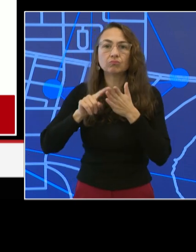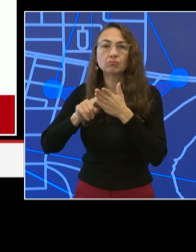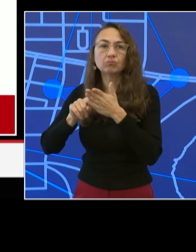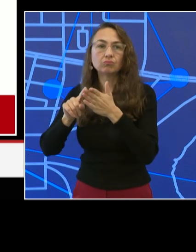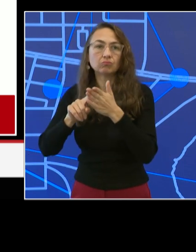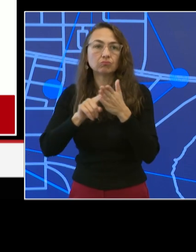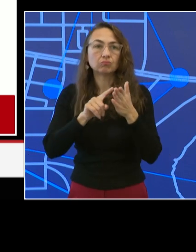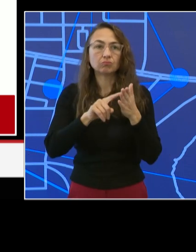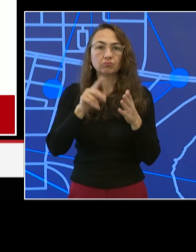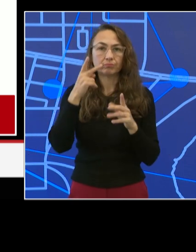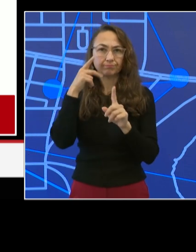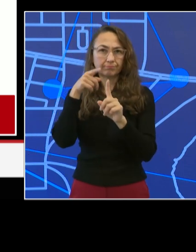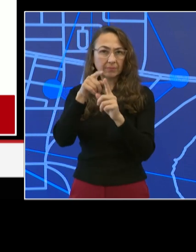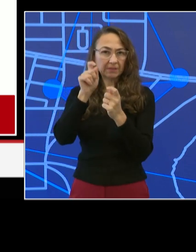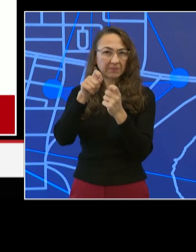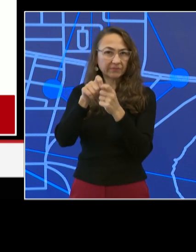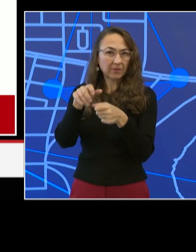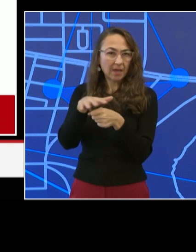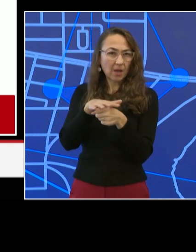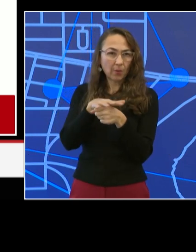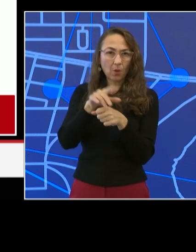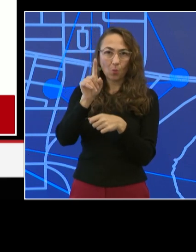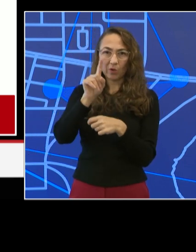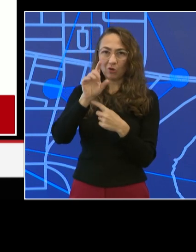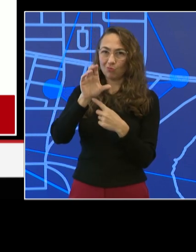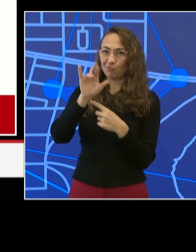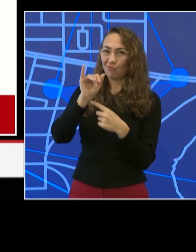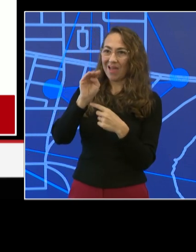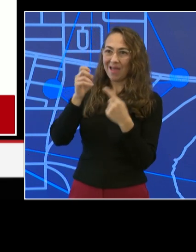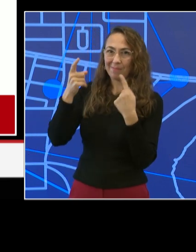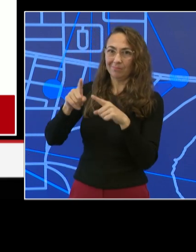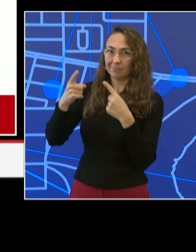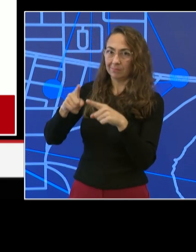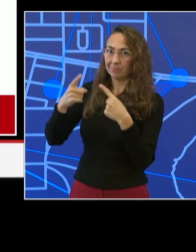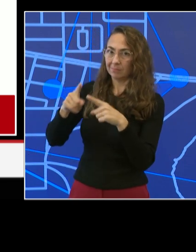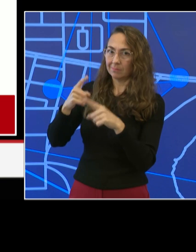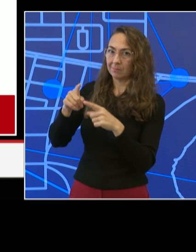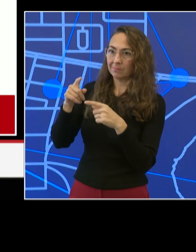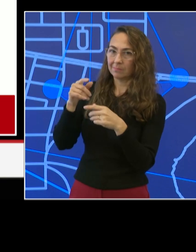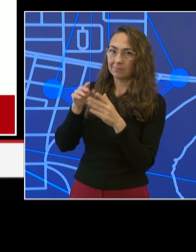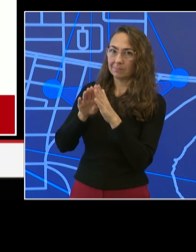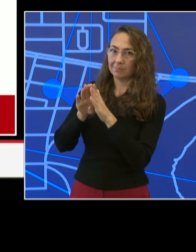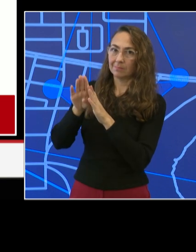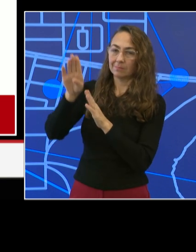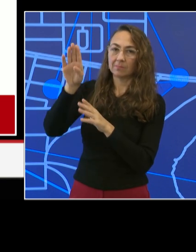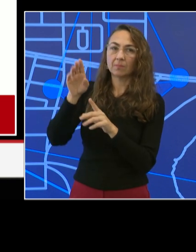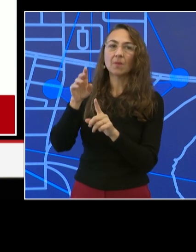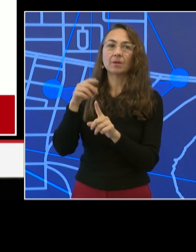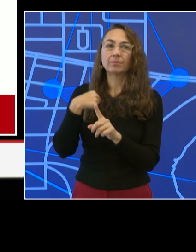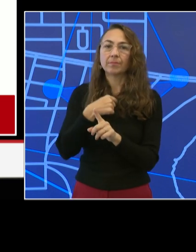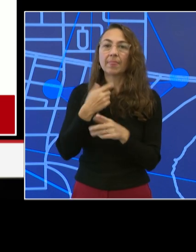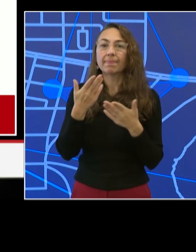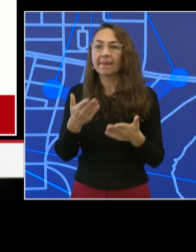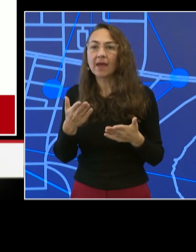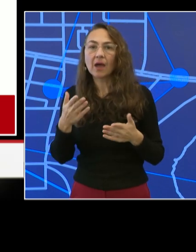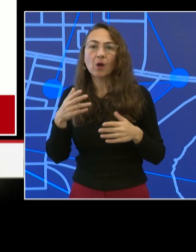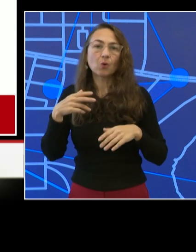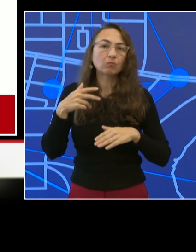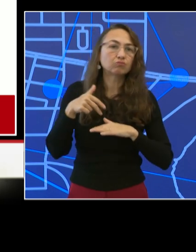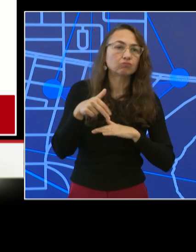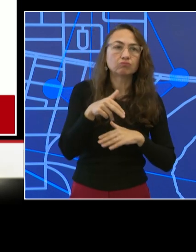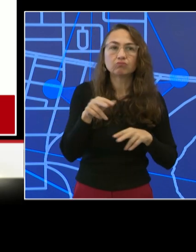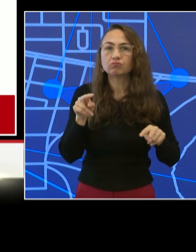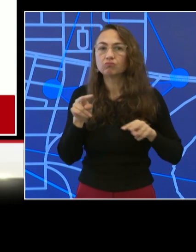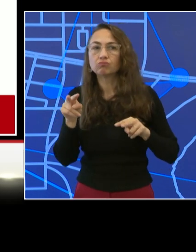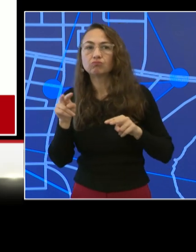spiking. This visibility has disrupted offenders, causing us to focus on reducing speed, distracted